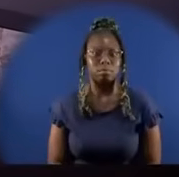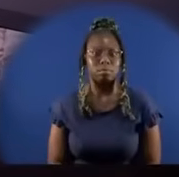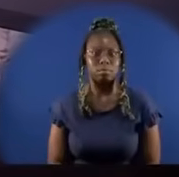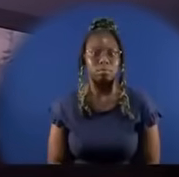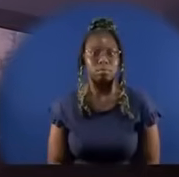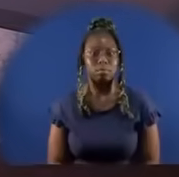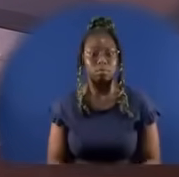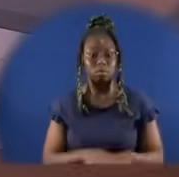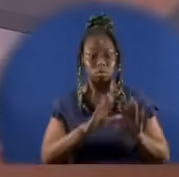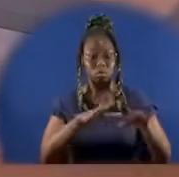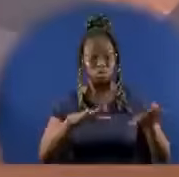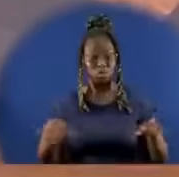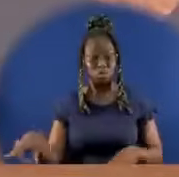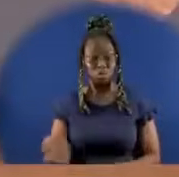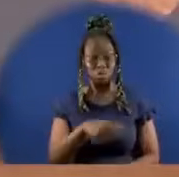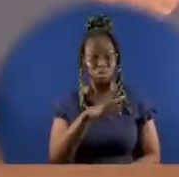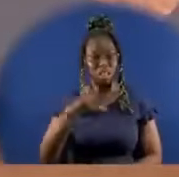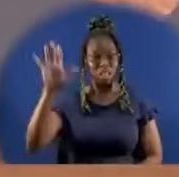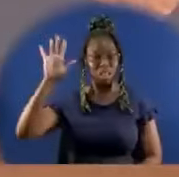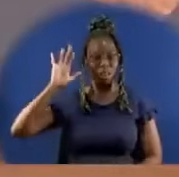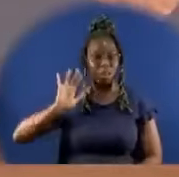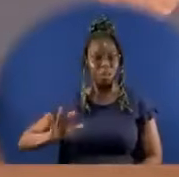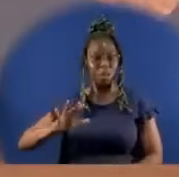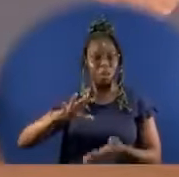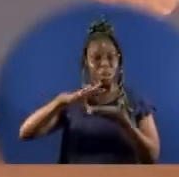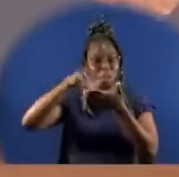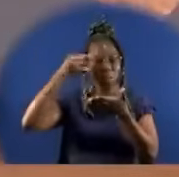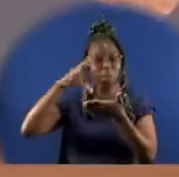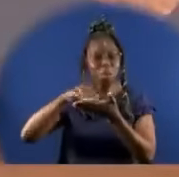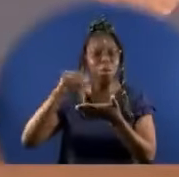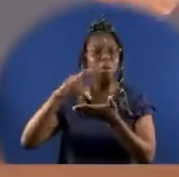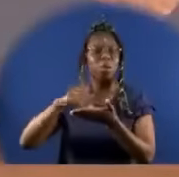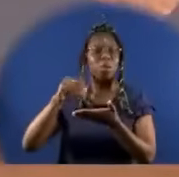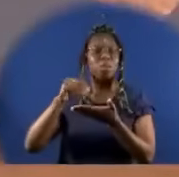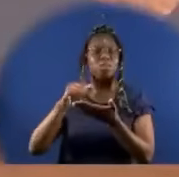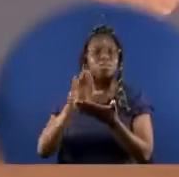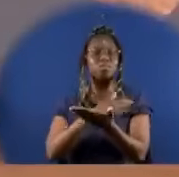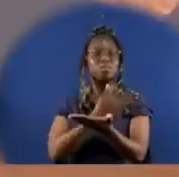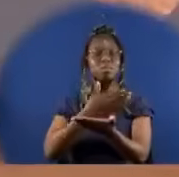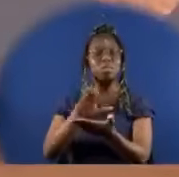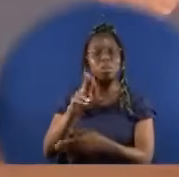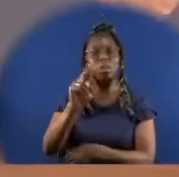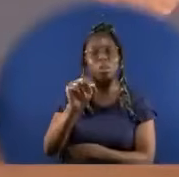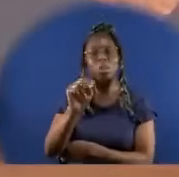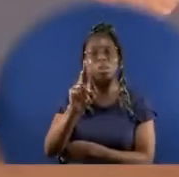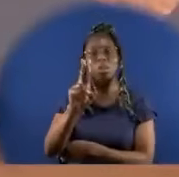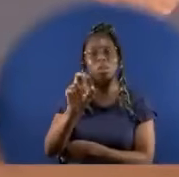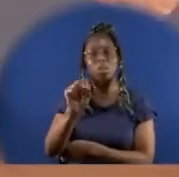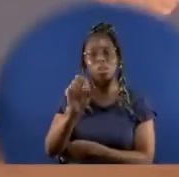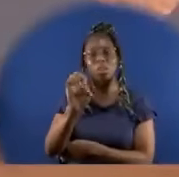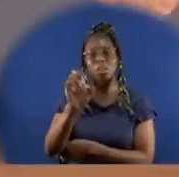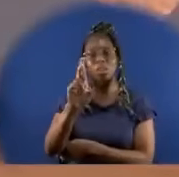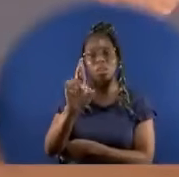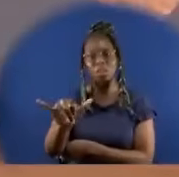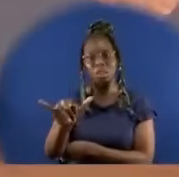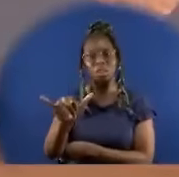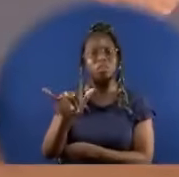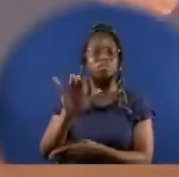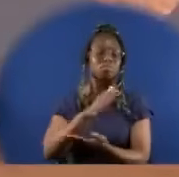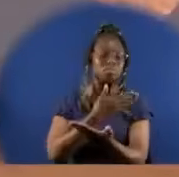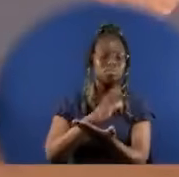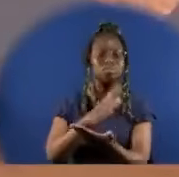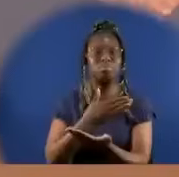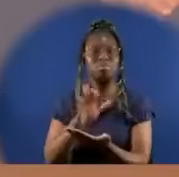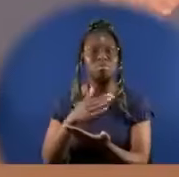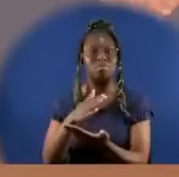Children learned nursery rhymes back in the day. I don't know if they still do, but nursery rhymes were a way of developing children